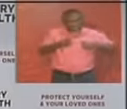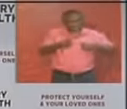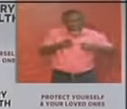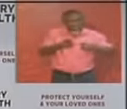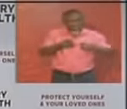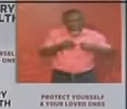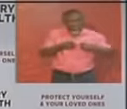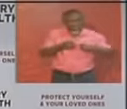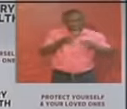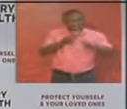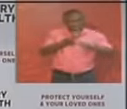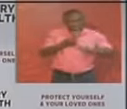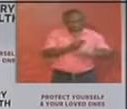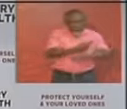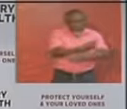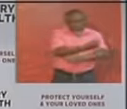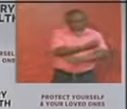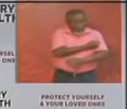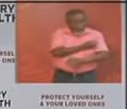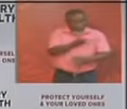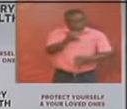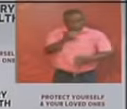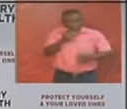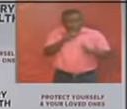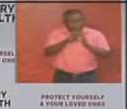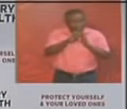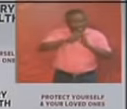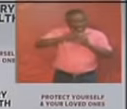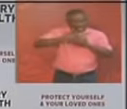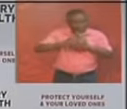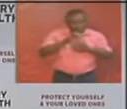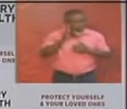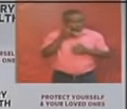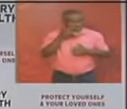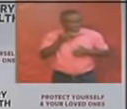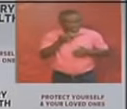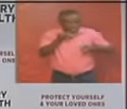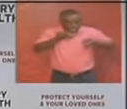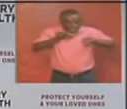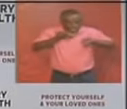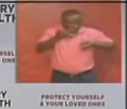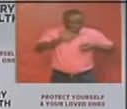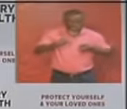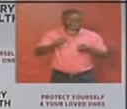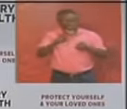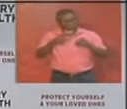minutes of administration of the vaccine. With regard to the known side effects of